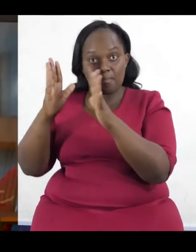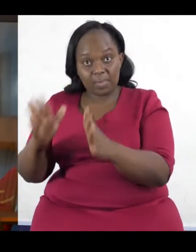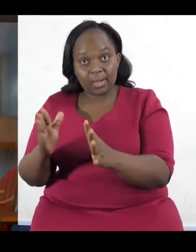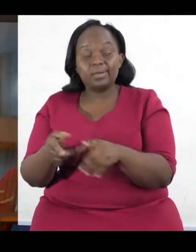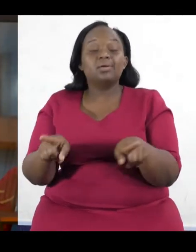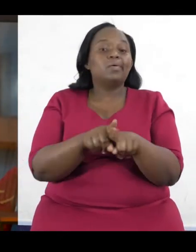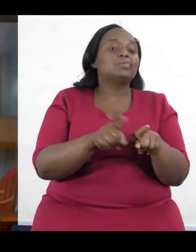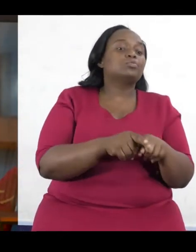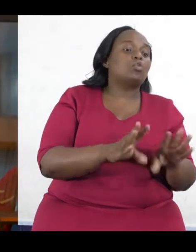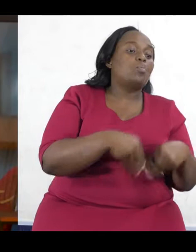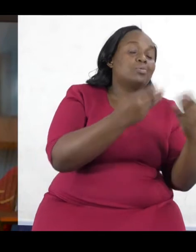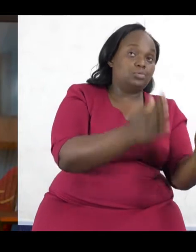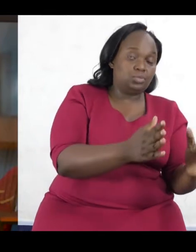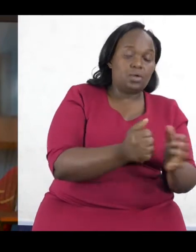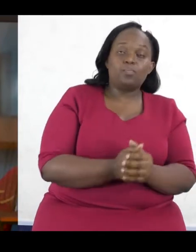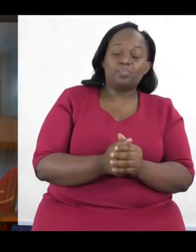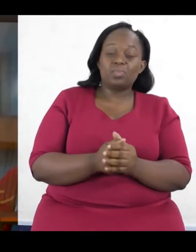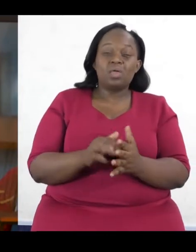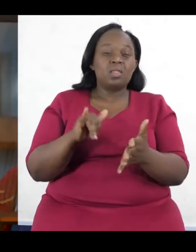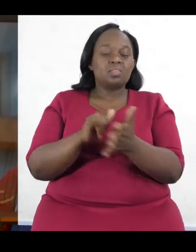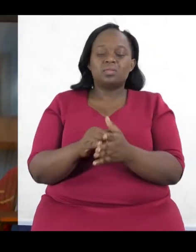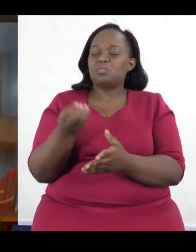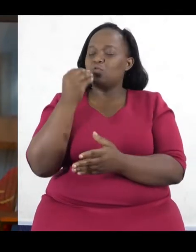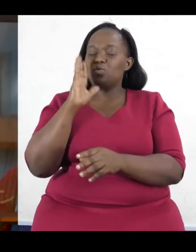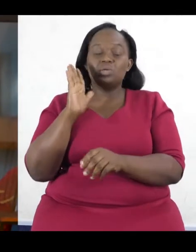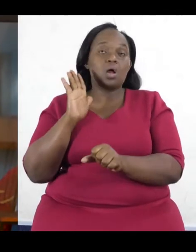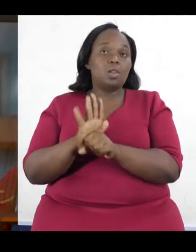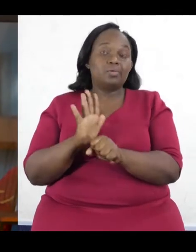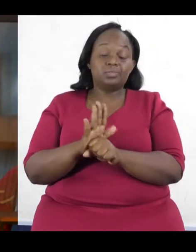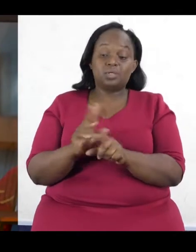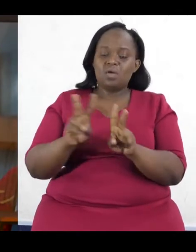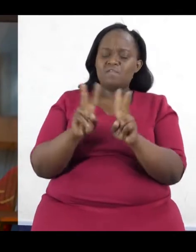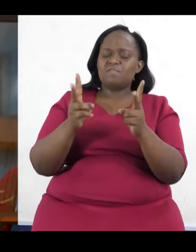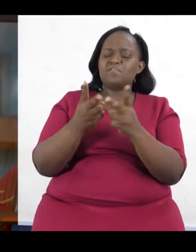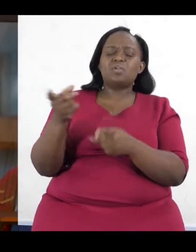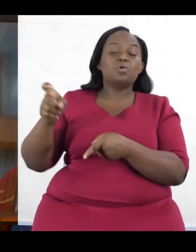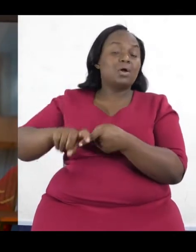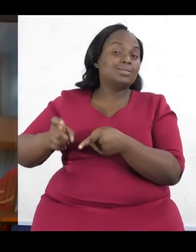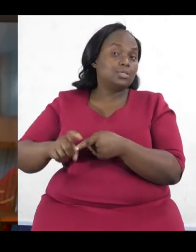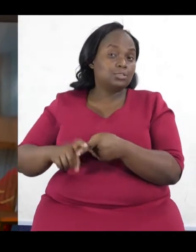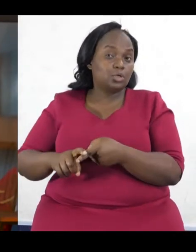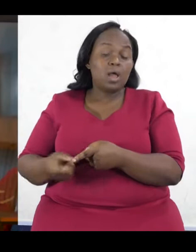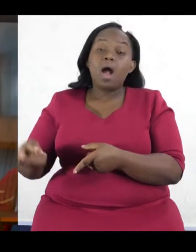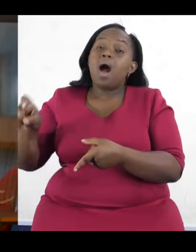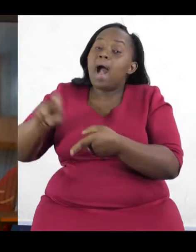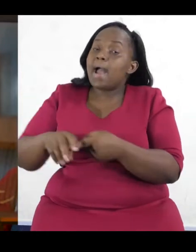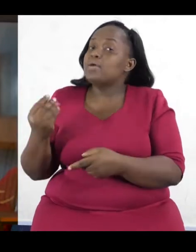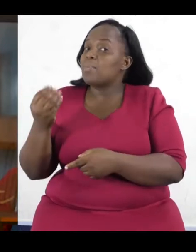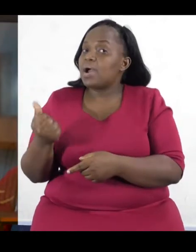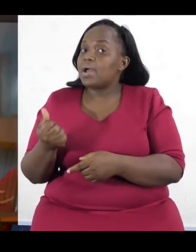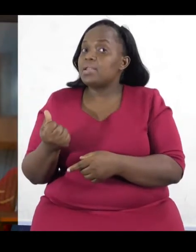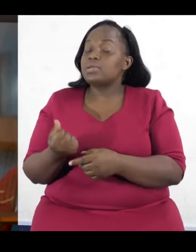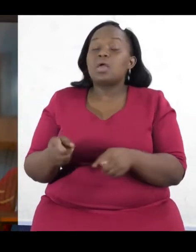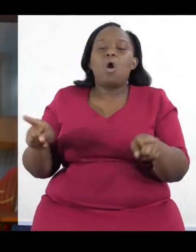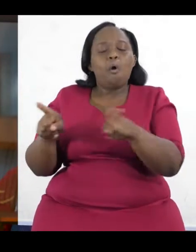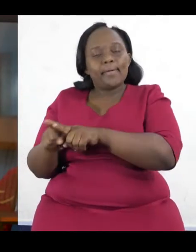before it reaches the market. That's a lot of food. So your value addition will not only add money to the pockets of farmers, but will also enhance